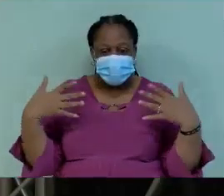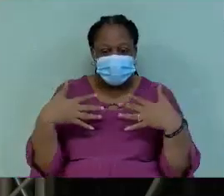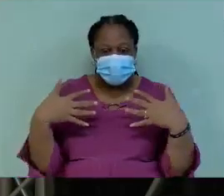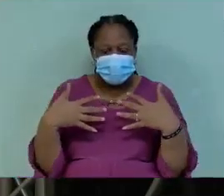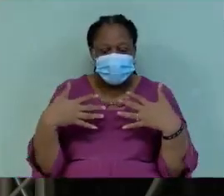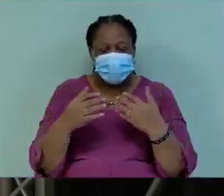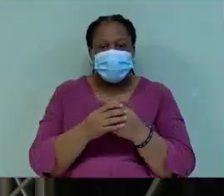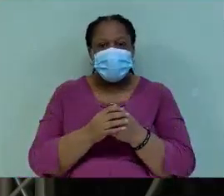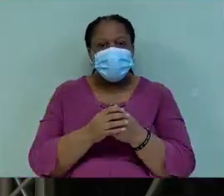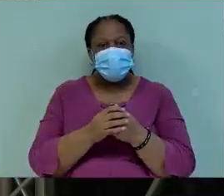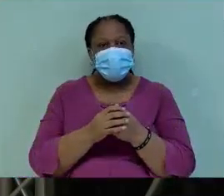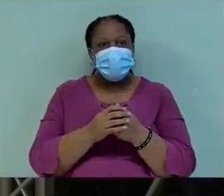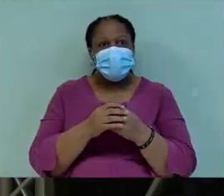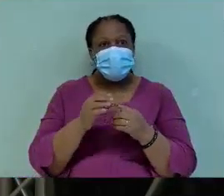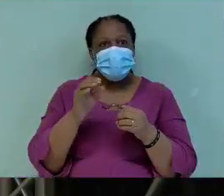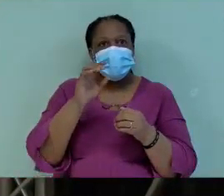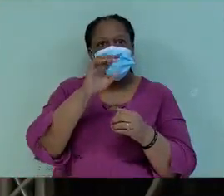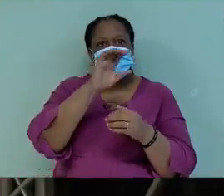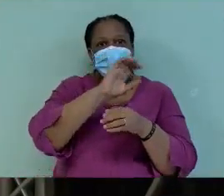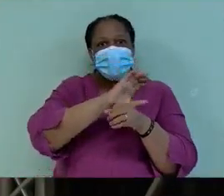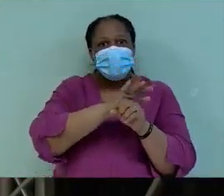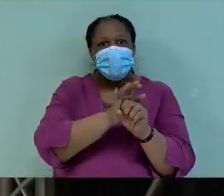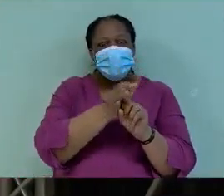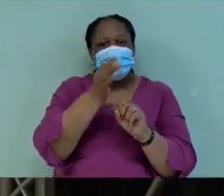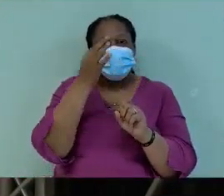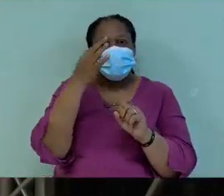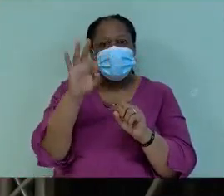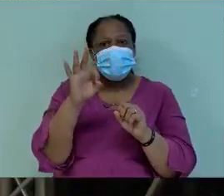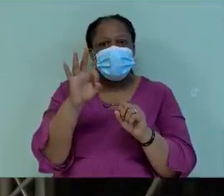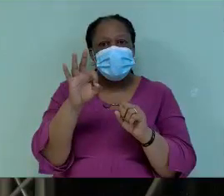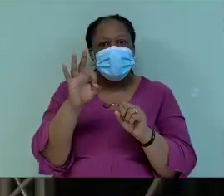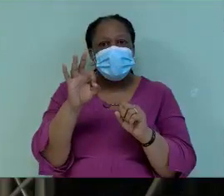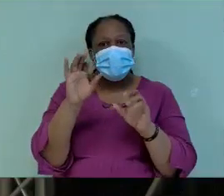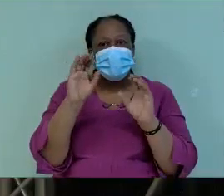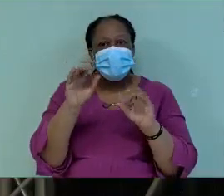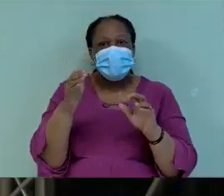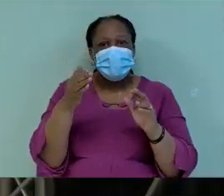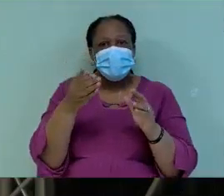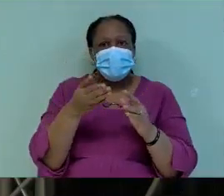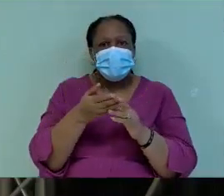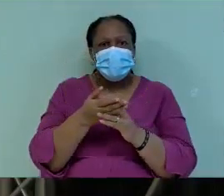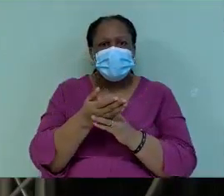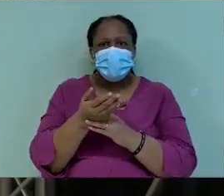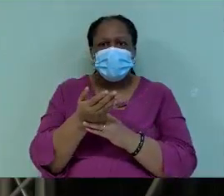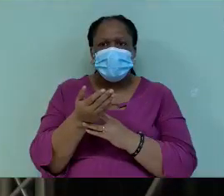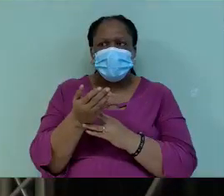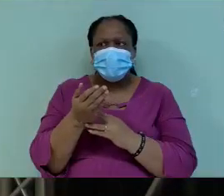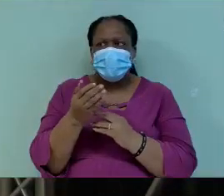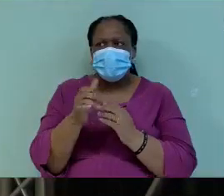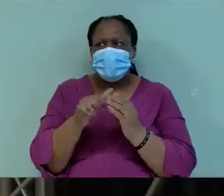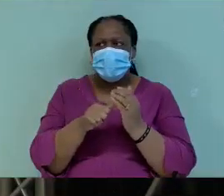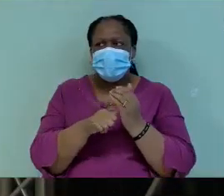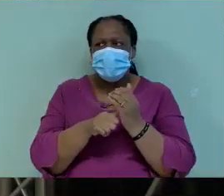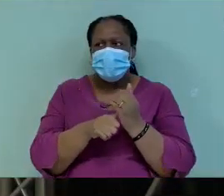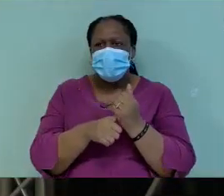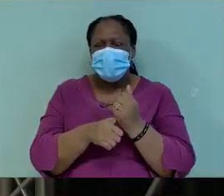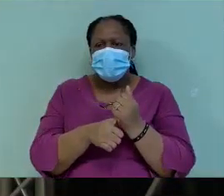was, "Coronavirus could be spread through farts," says